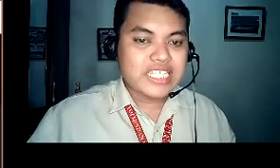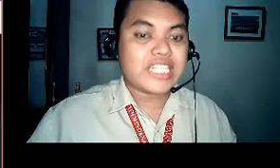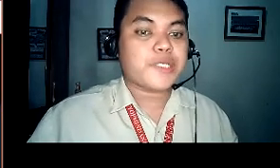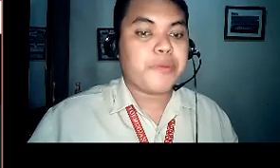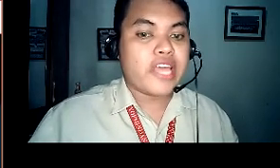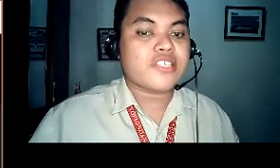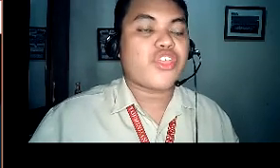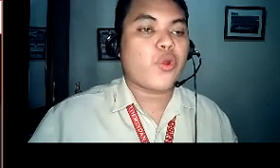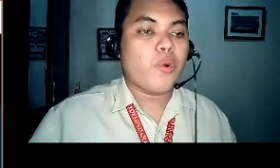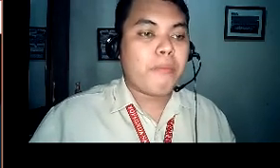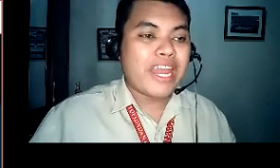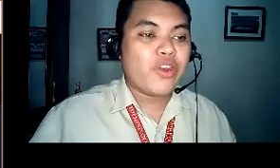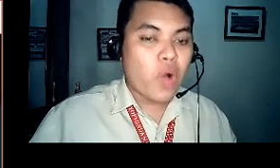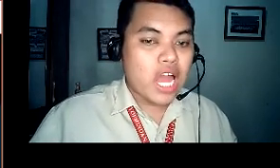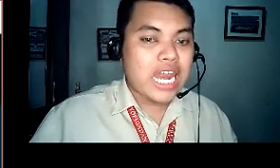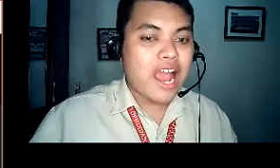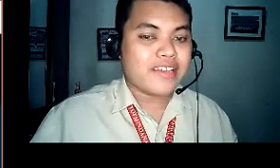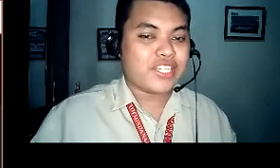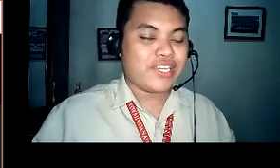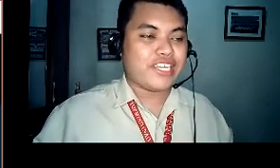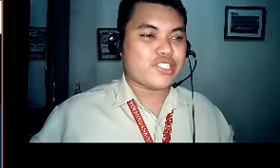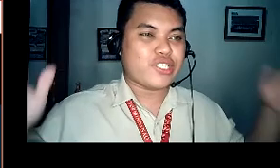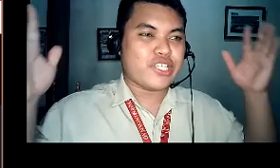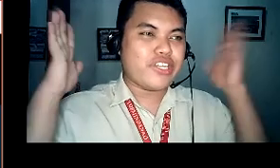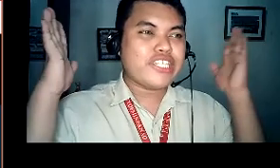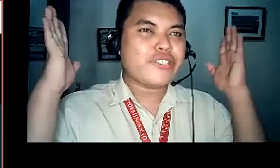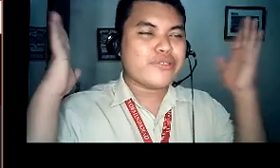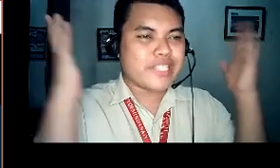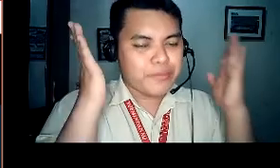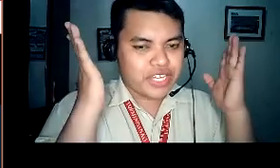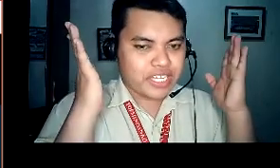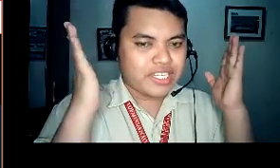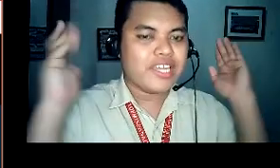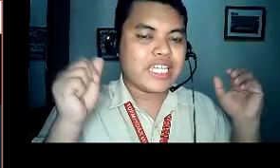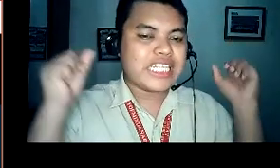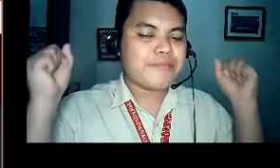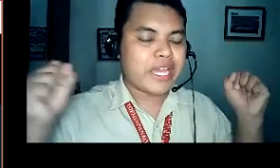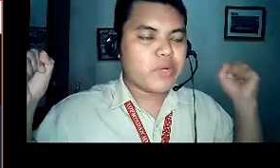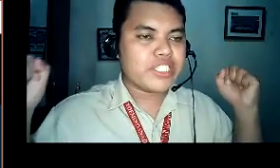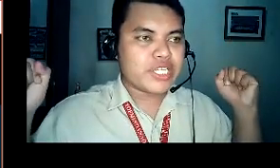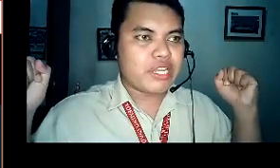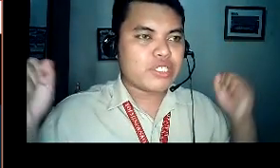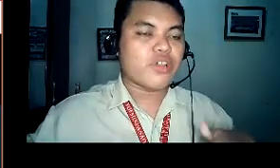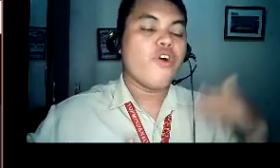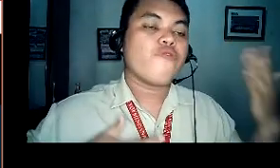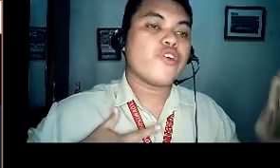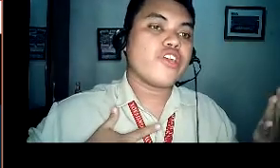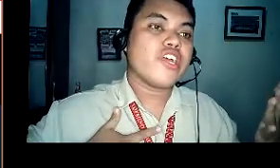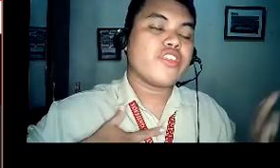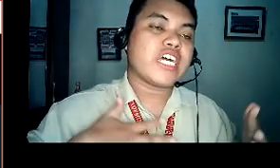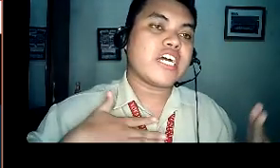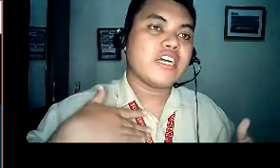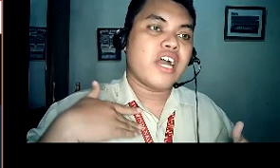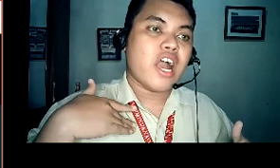this is expressed through manual articulation. So you need to do something that is manual articulation